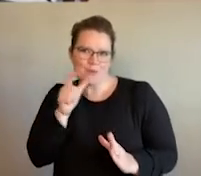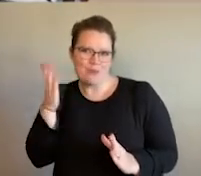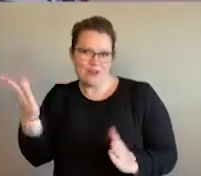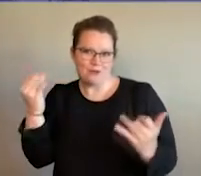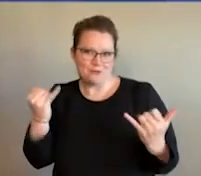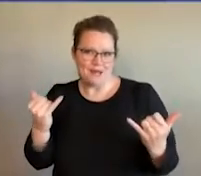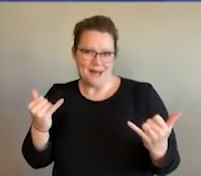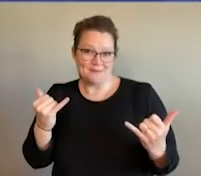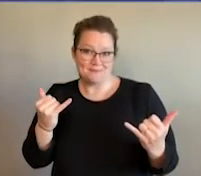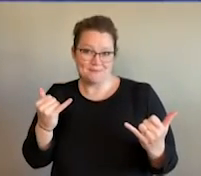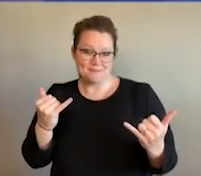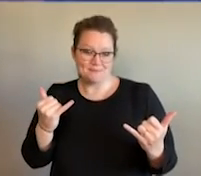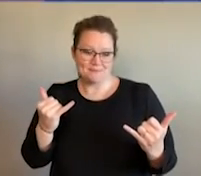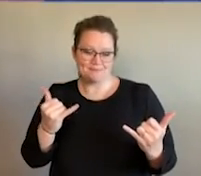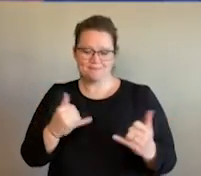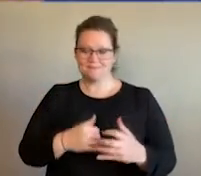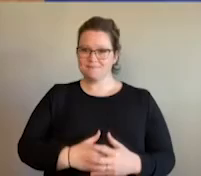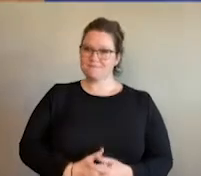corner today.